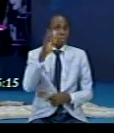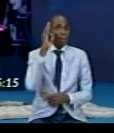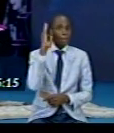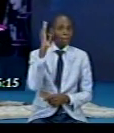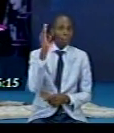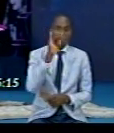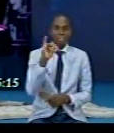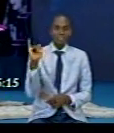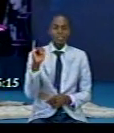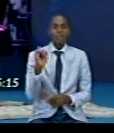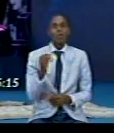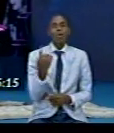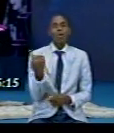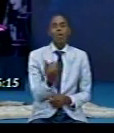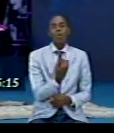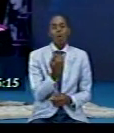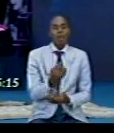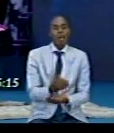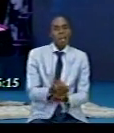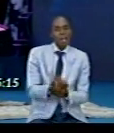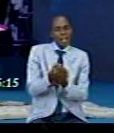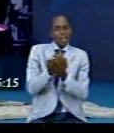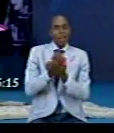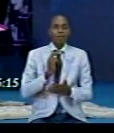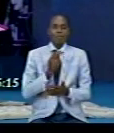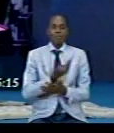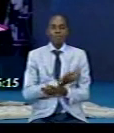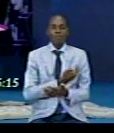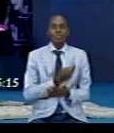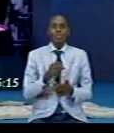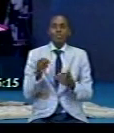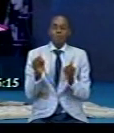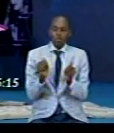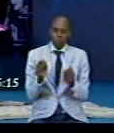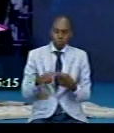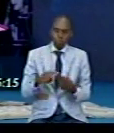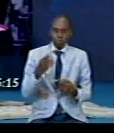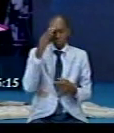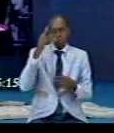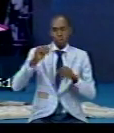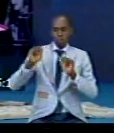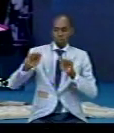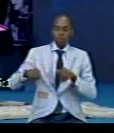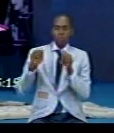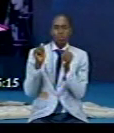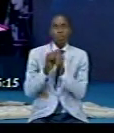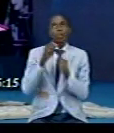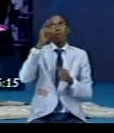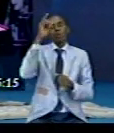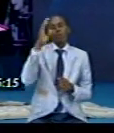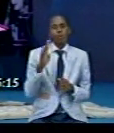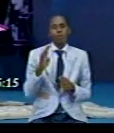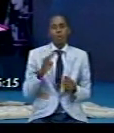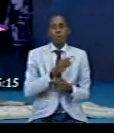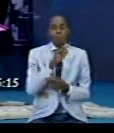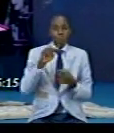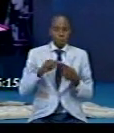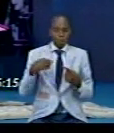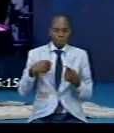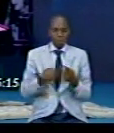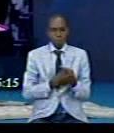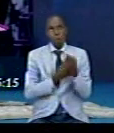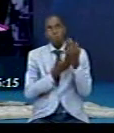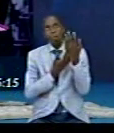only tells us the possibilities with God. When we wait, then